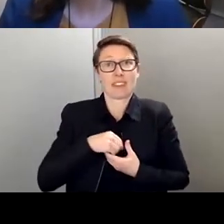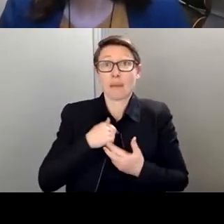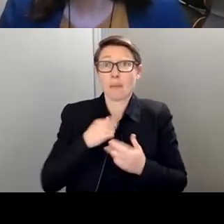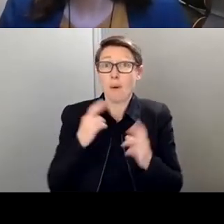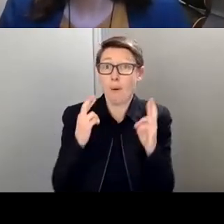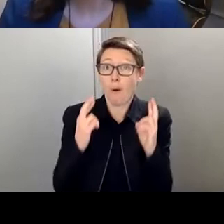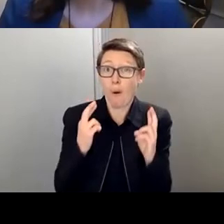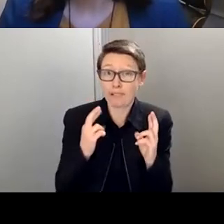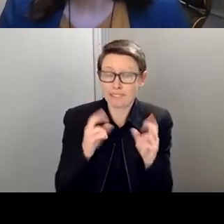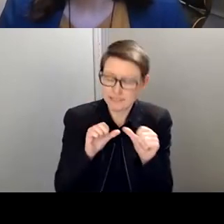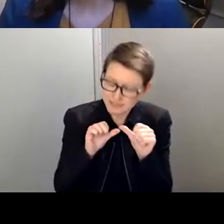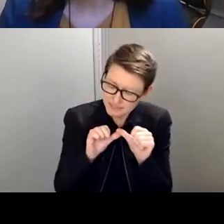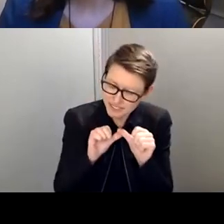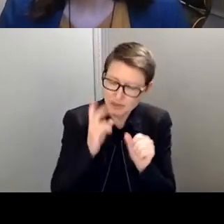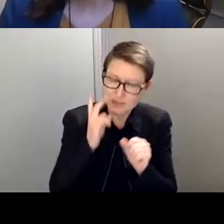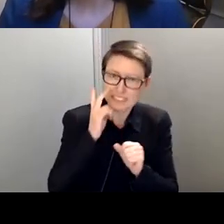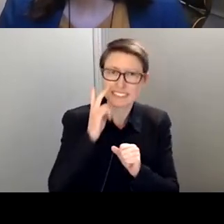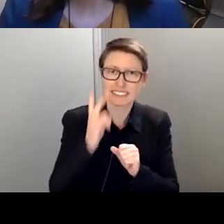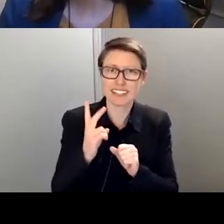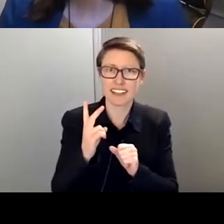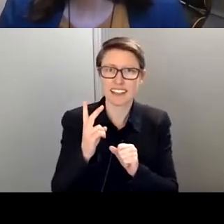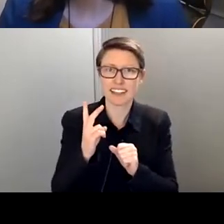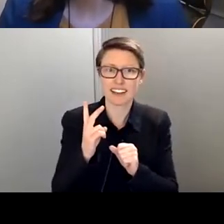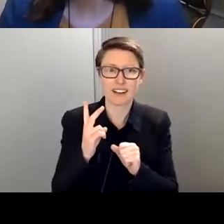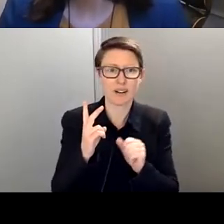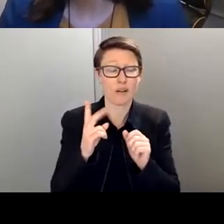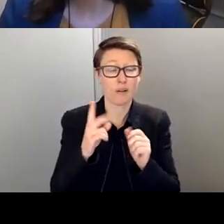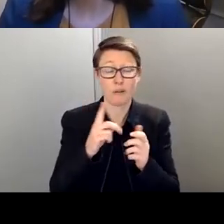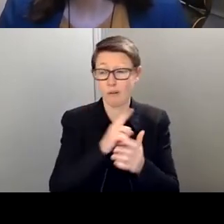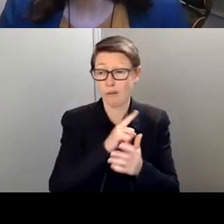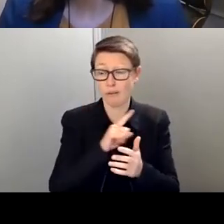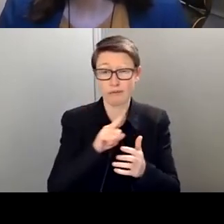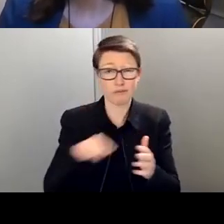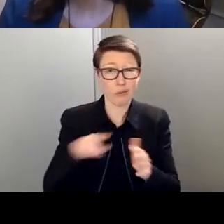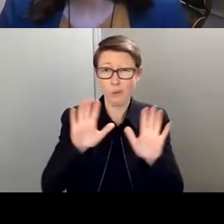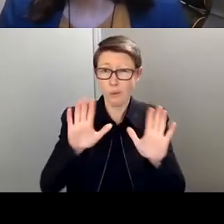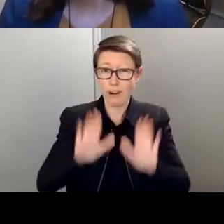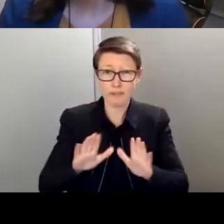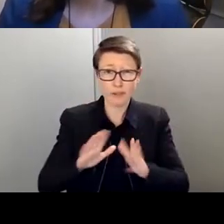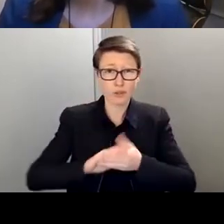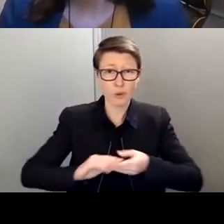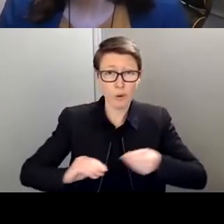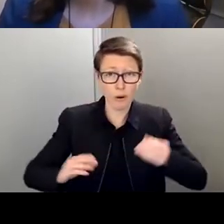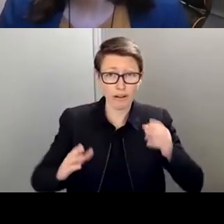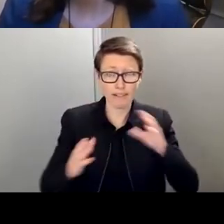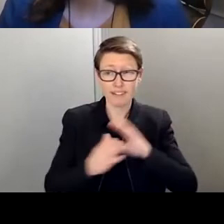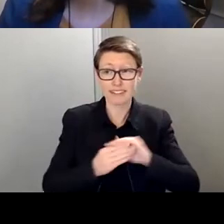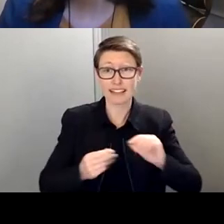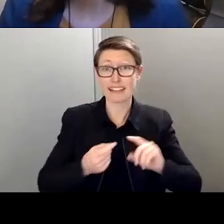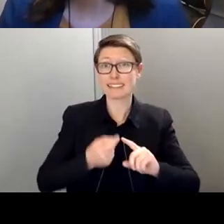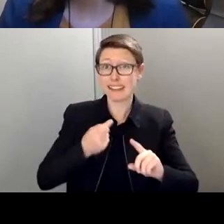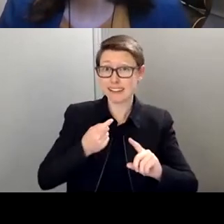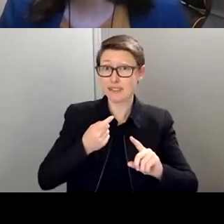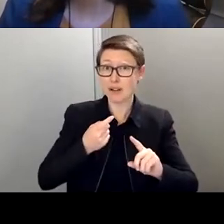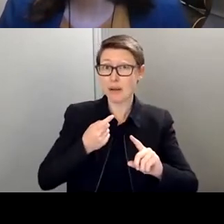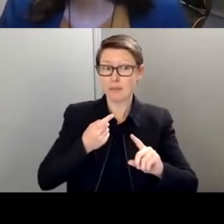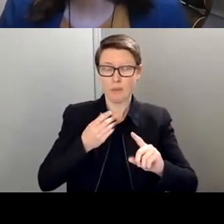see these wonderful stories being told by these wonderfully talented